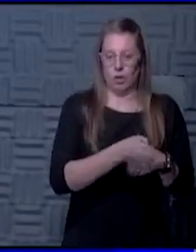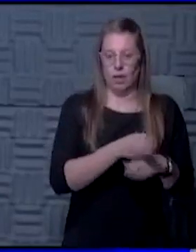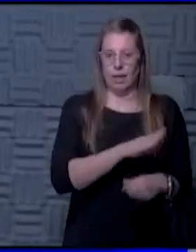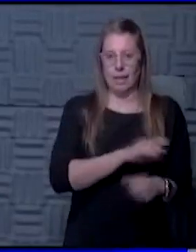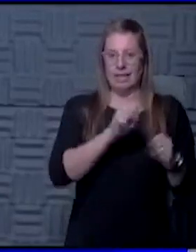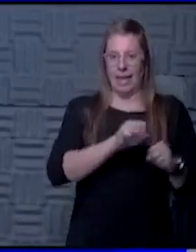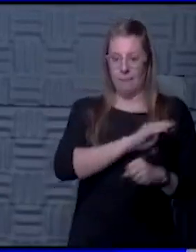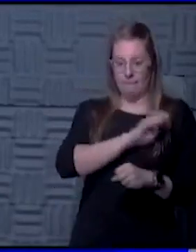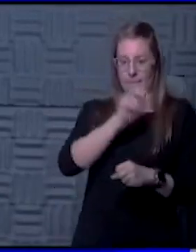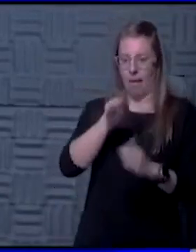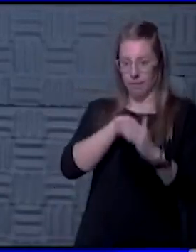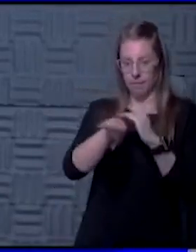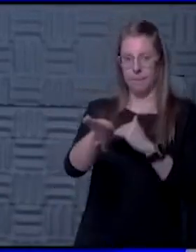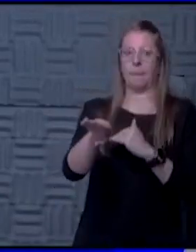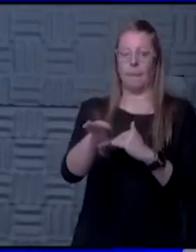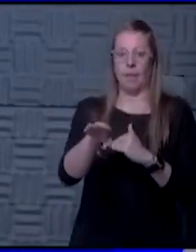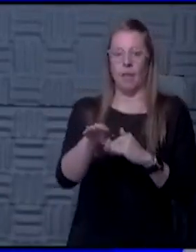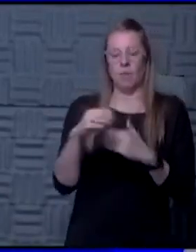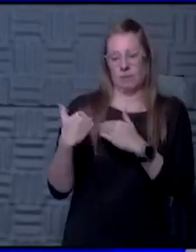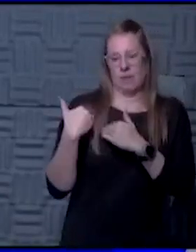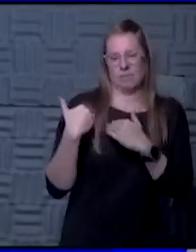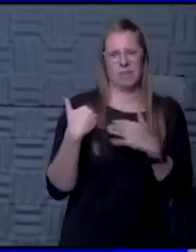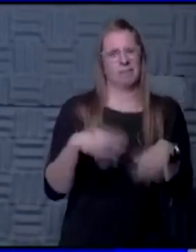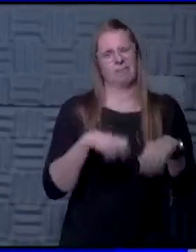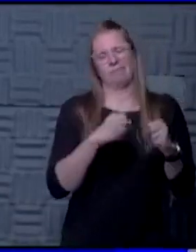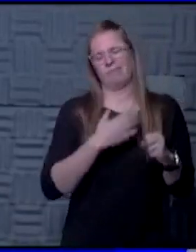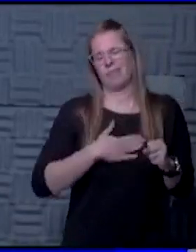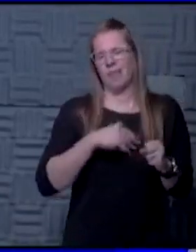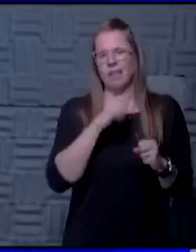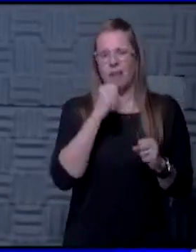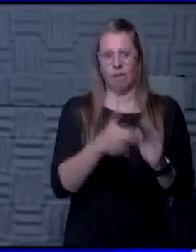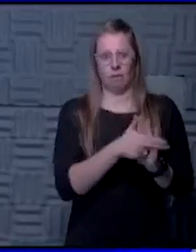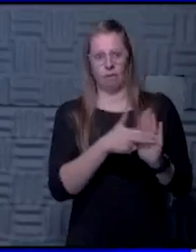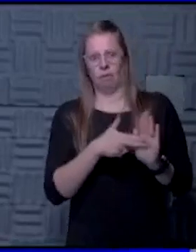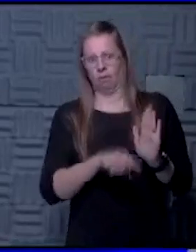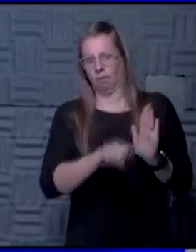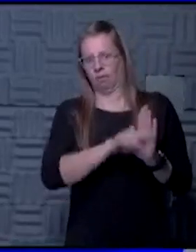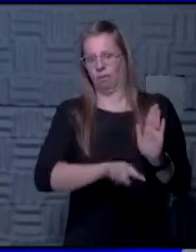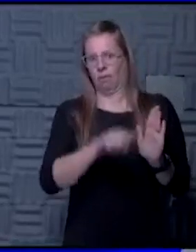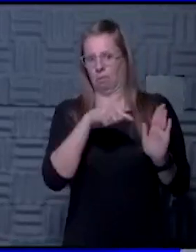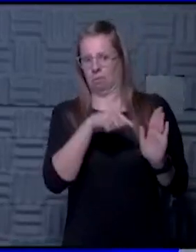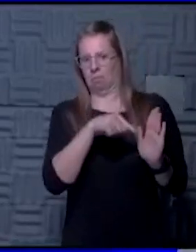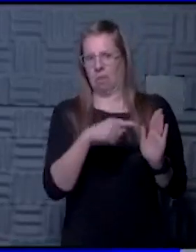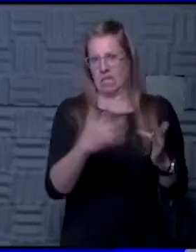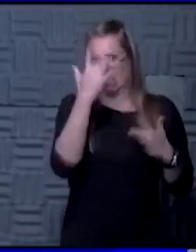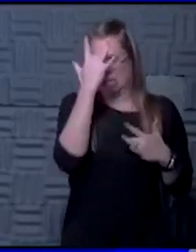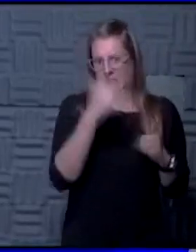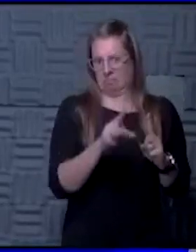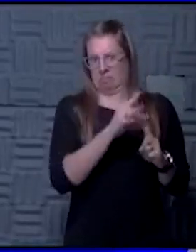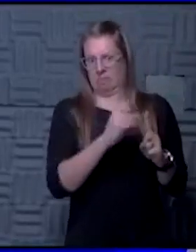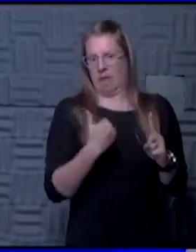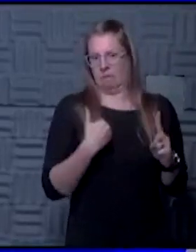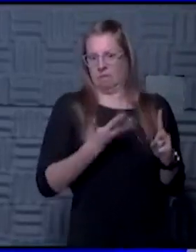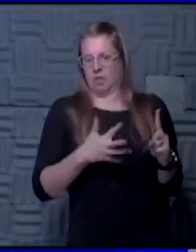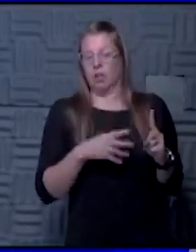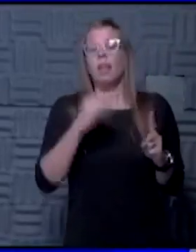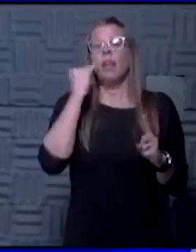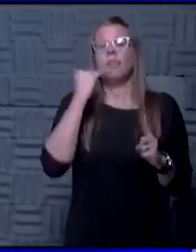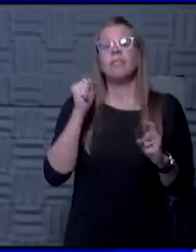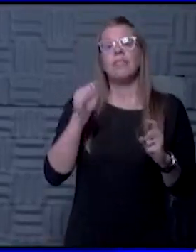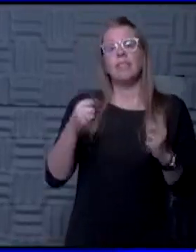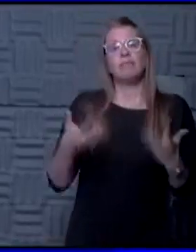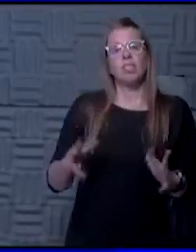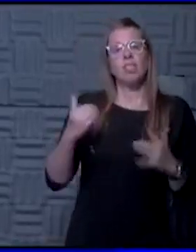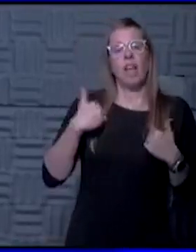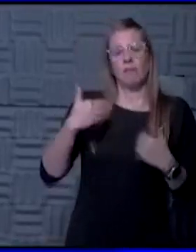society. Do that responsible thing. There shouldn't be a stigma about just having the disease. But when you do have it, understand that